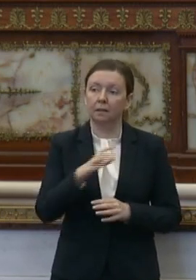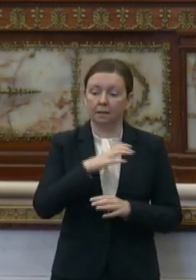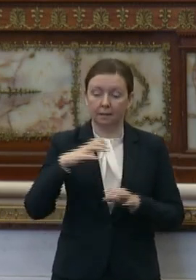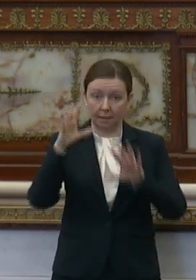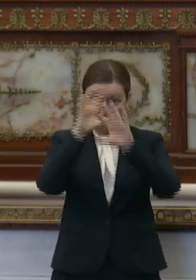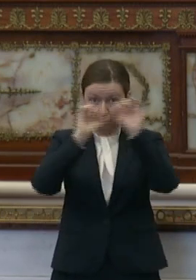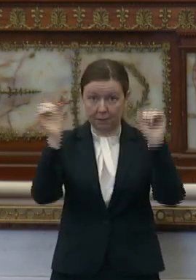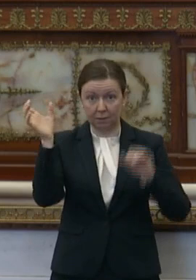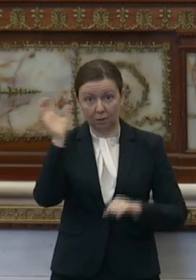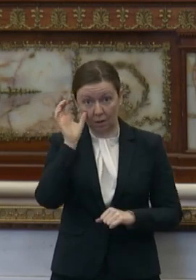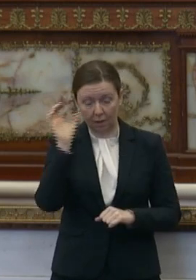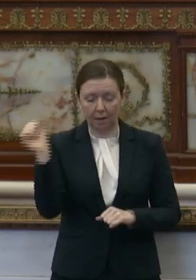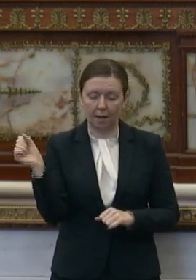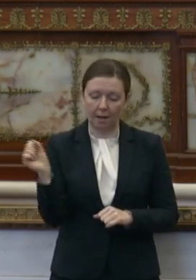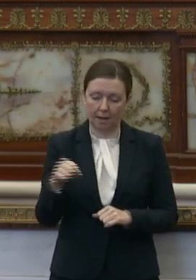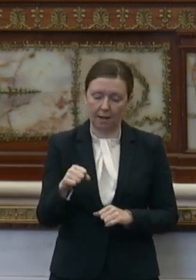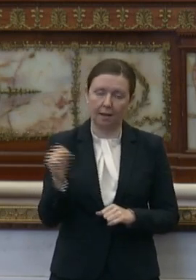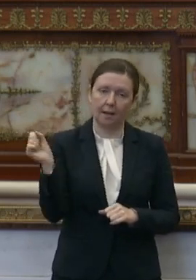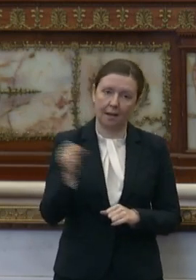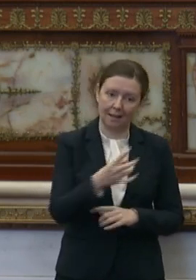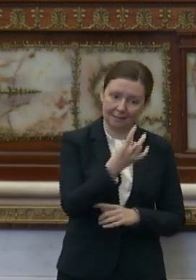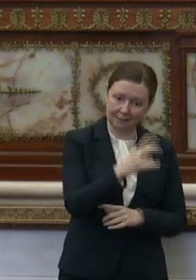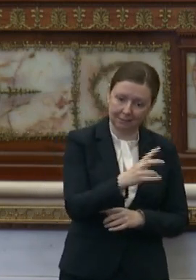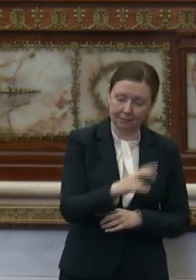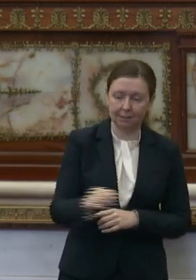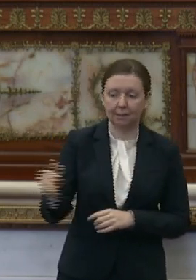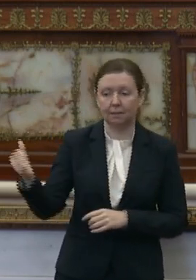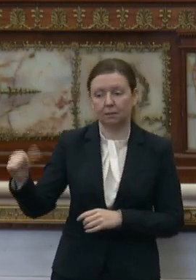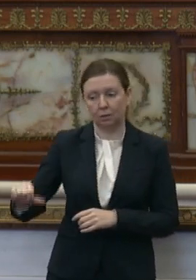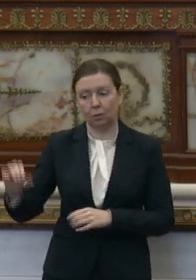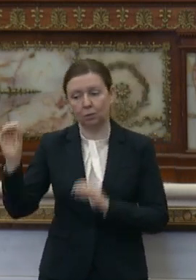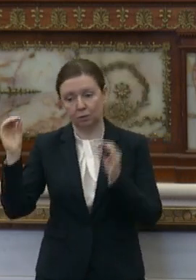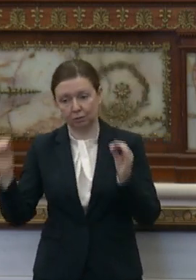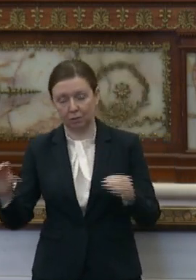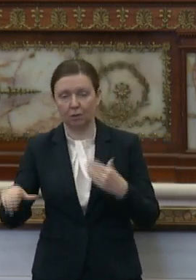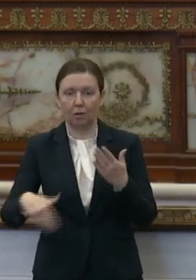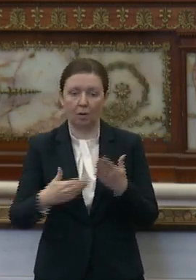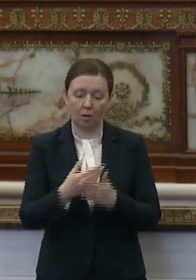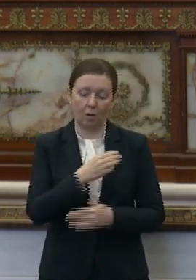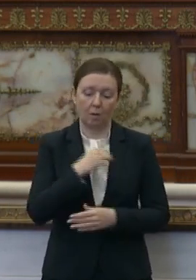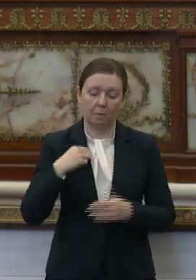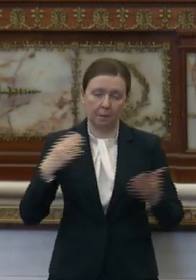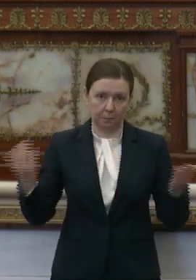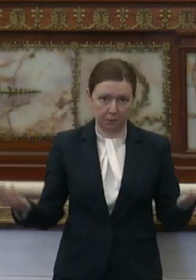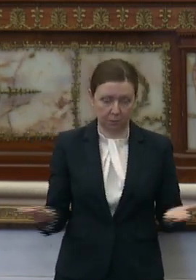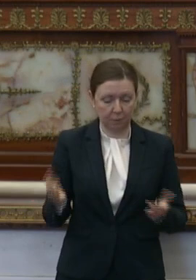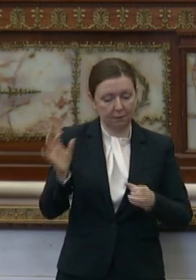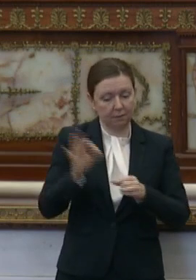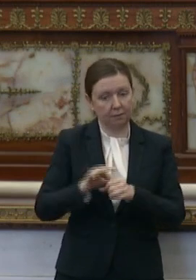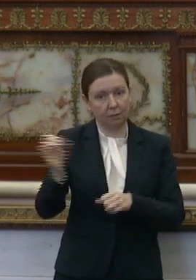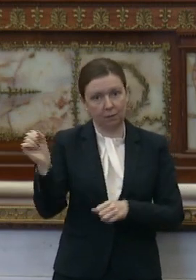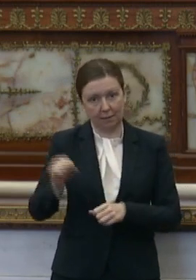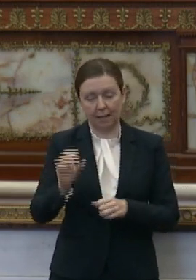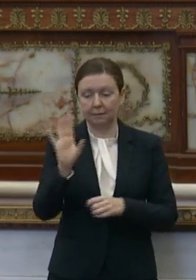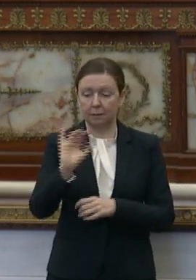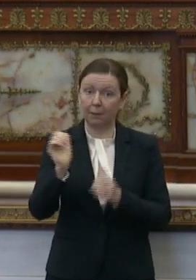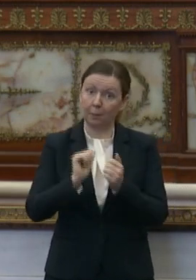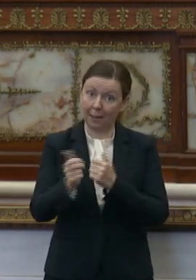Council President Clark? Aye. The ayes are 17 and nays are zero. Majority of all members present having voted in the affirmative, the bill